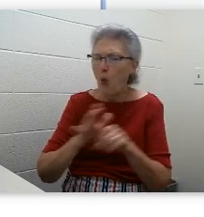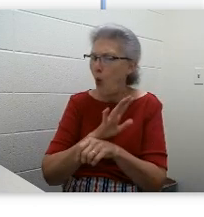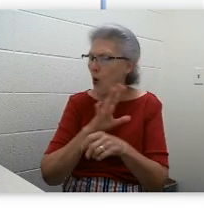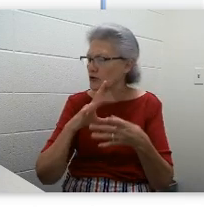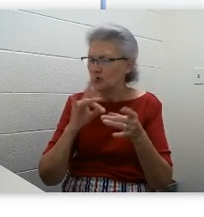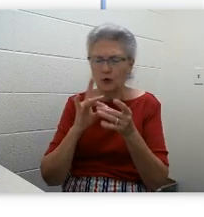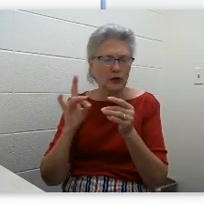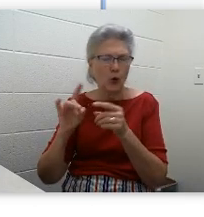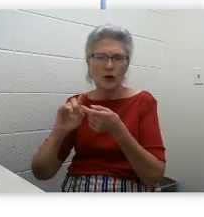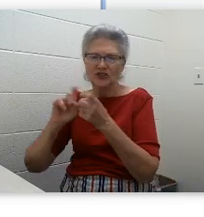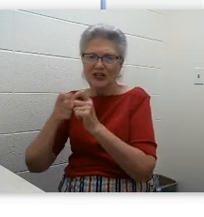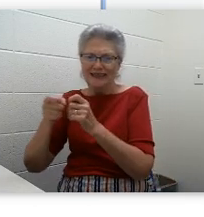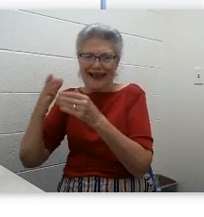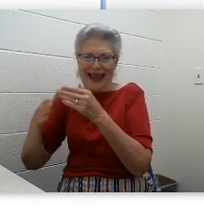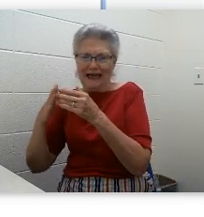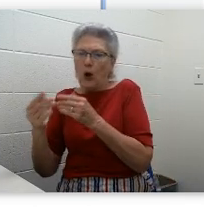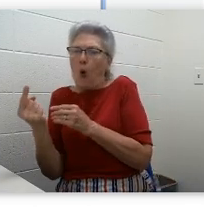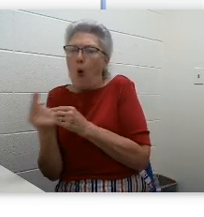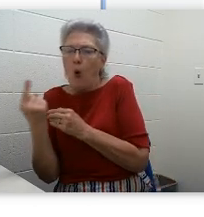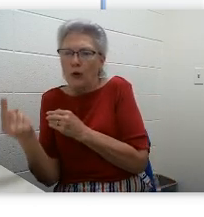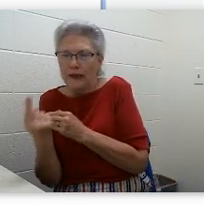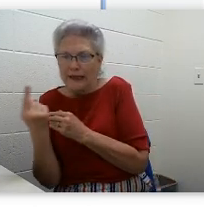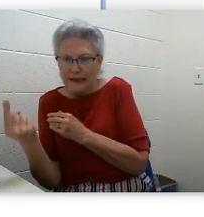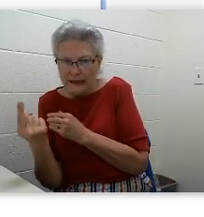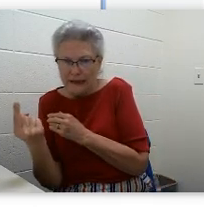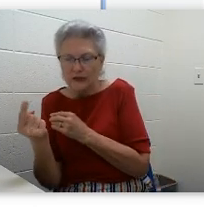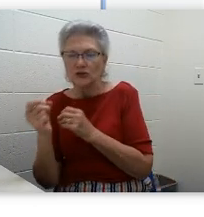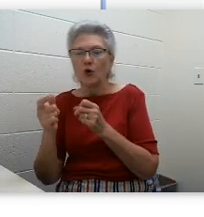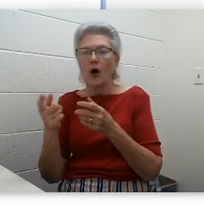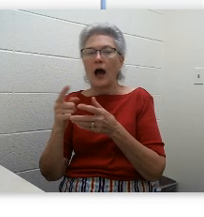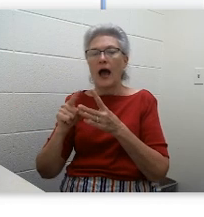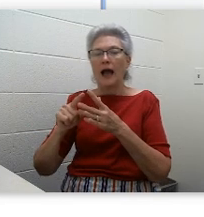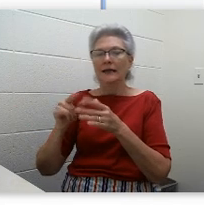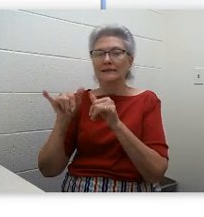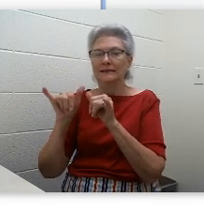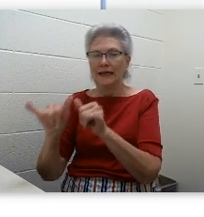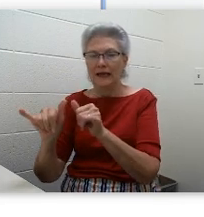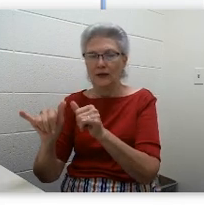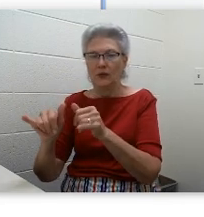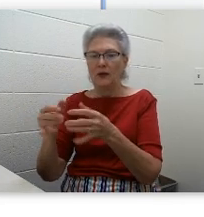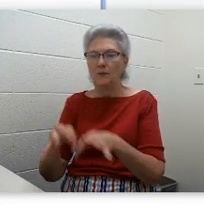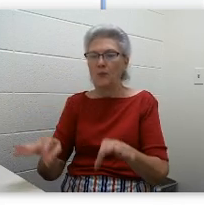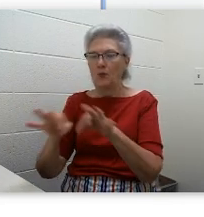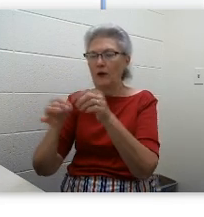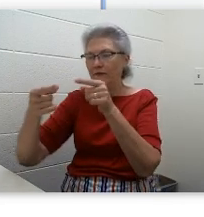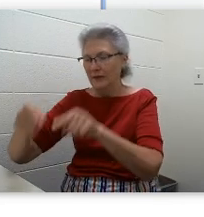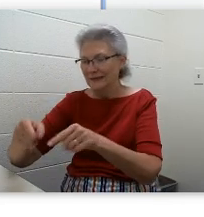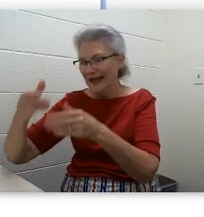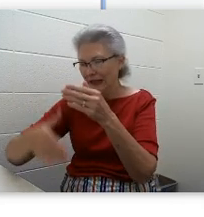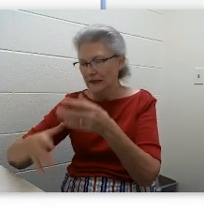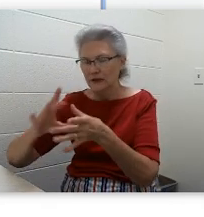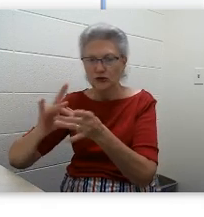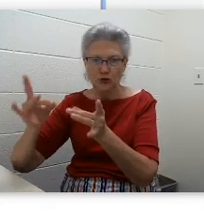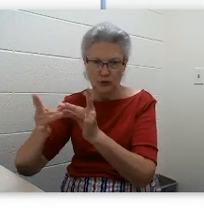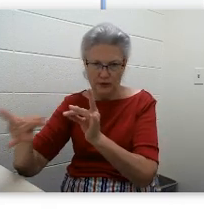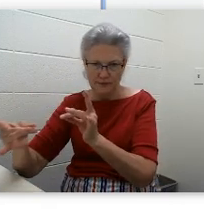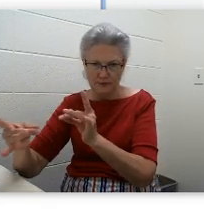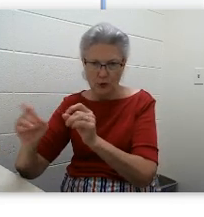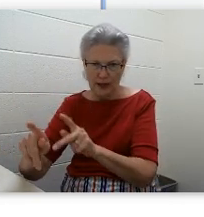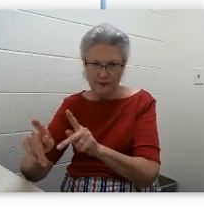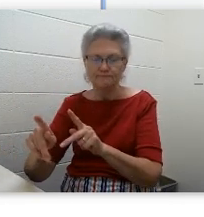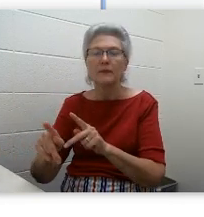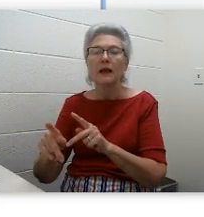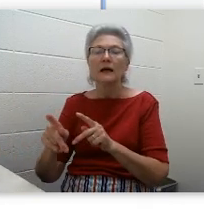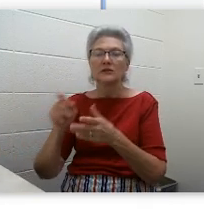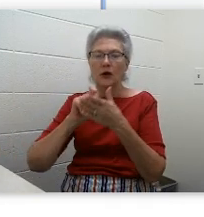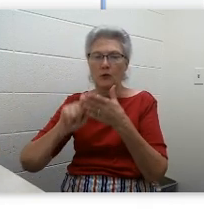want. We're just trying to change the ending. So I stuck to the key events that happened towards the end of our text.